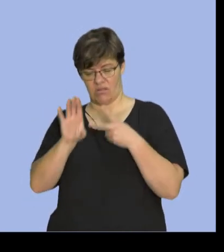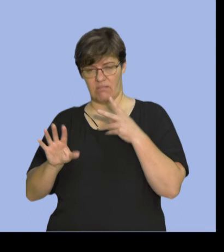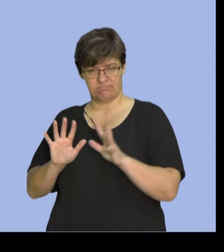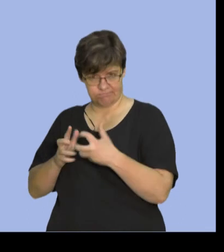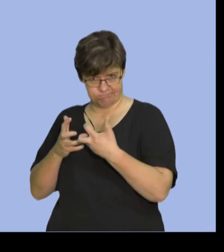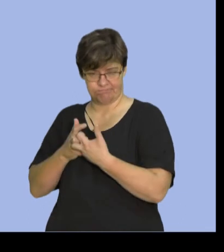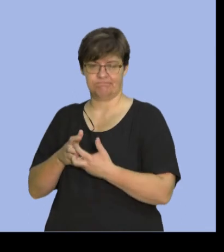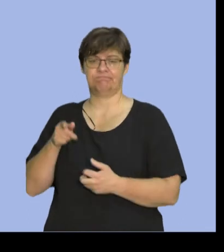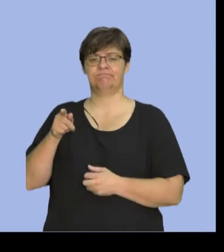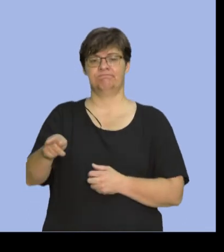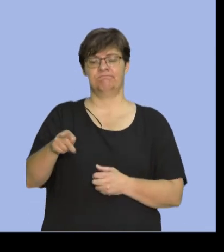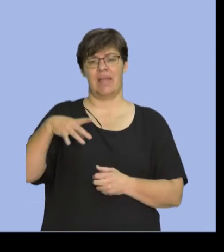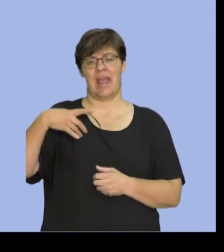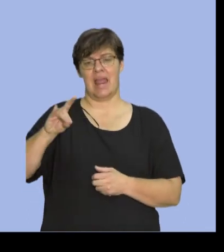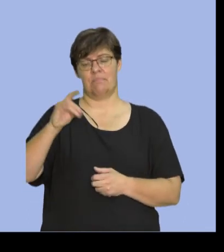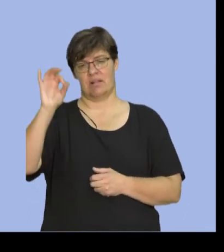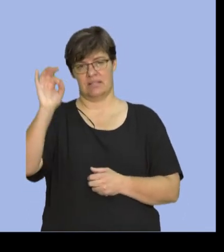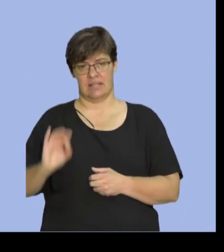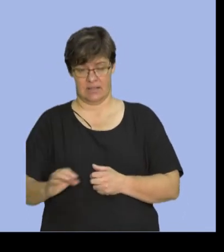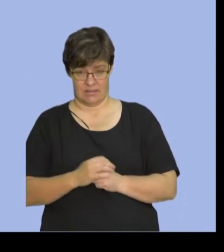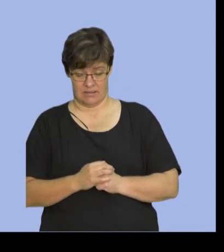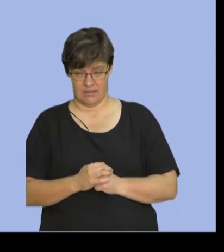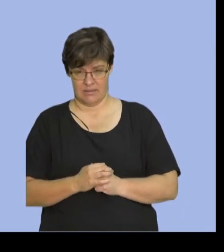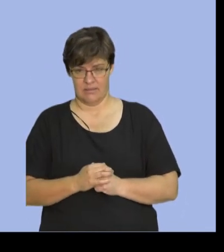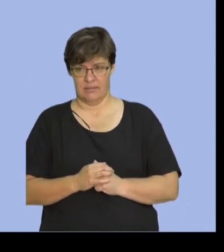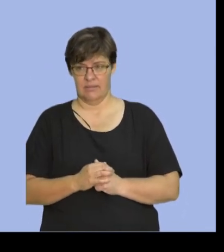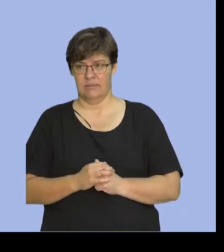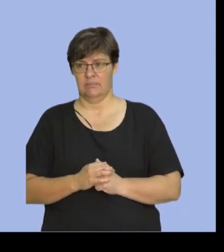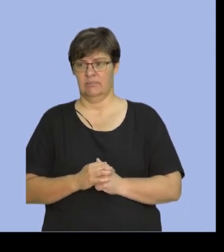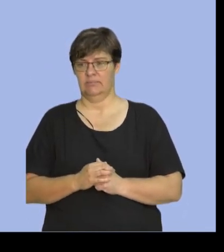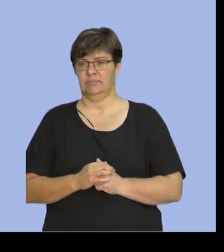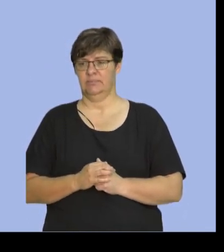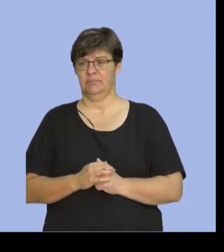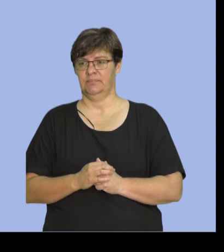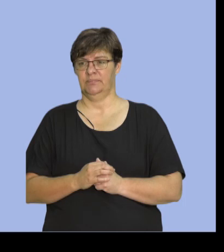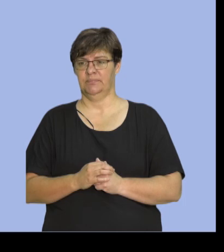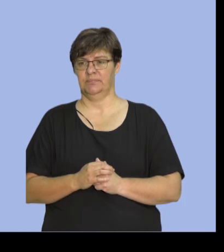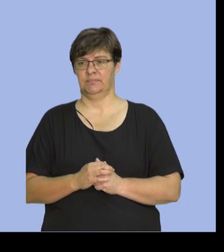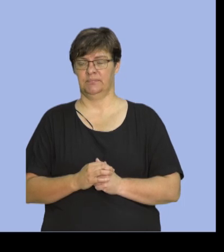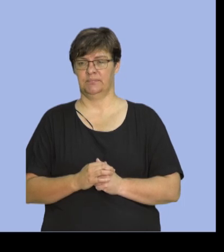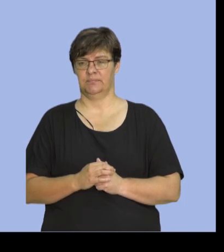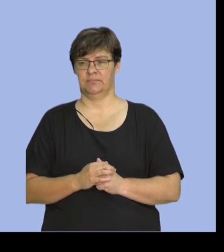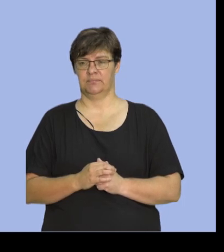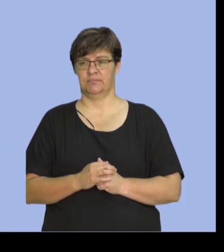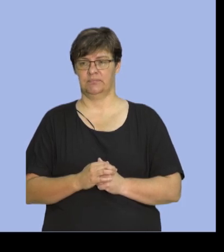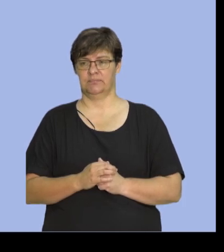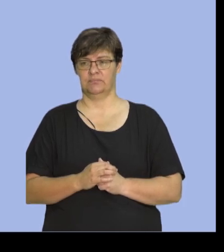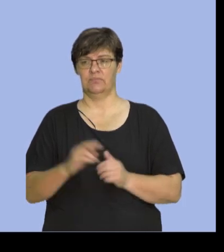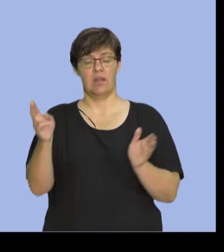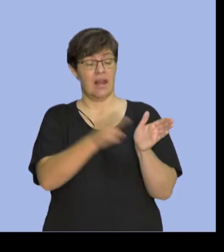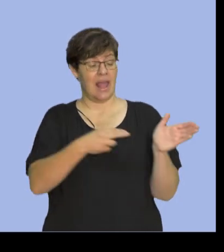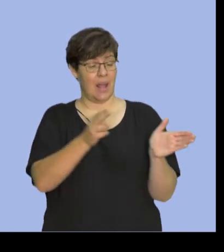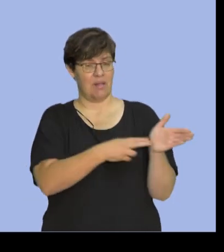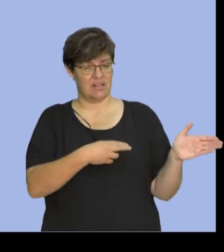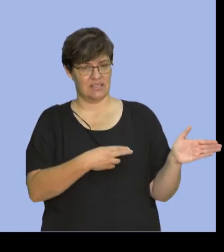us pointers to why this is an animal cell. Okay, right. So provide labels for